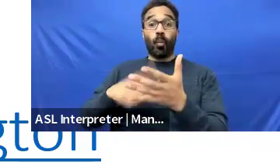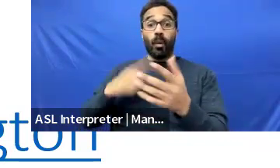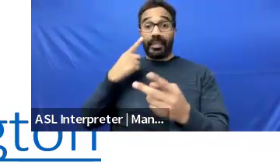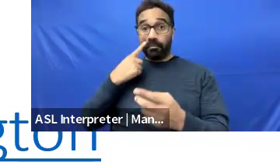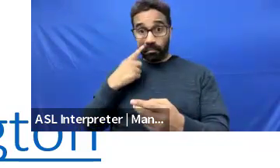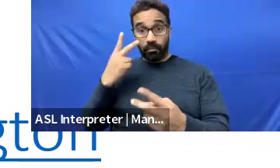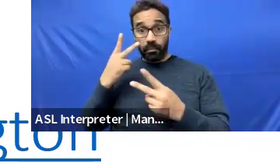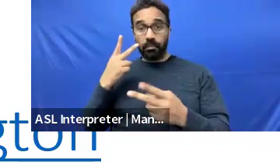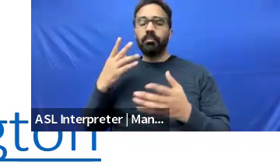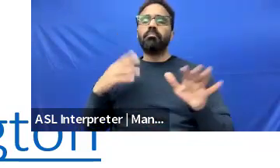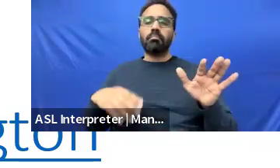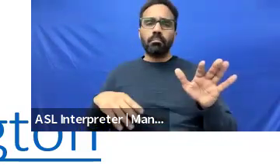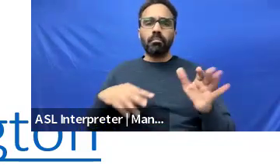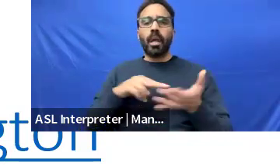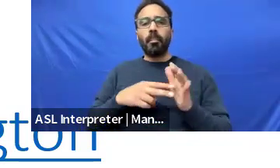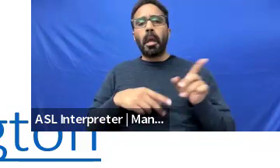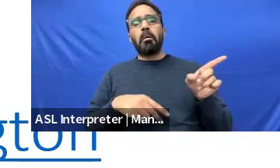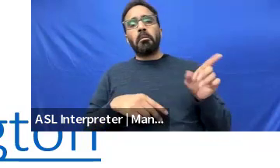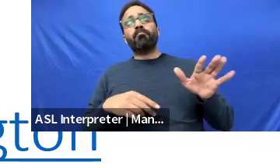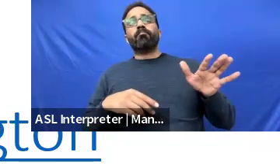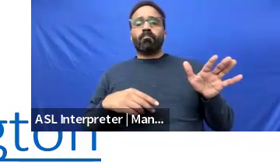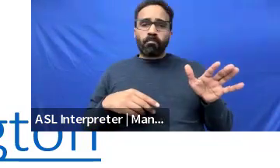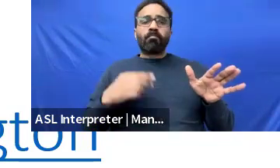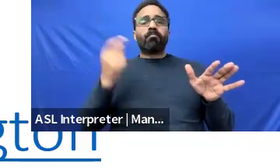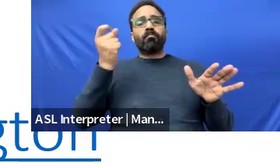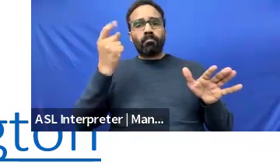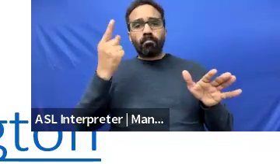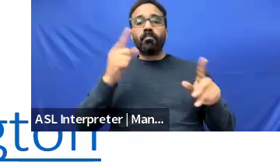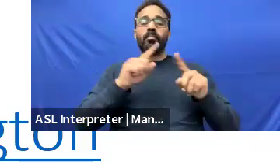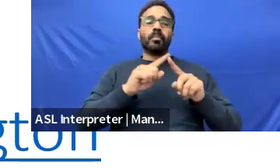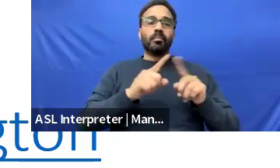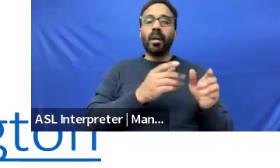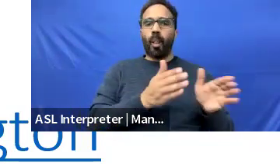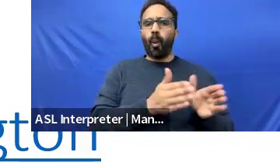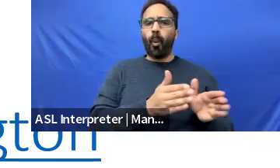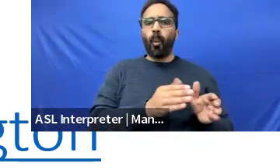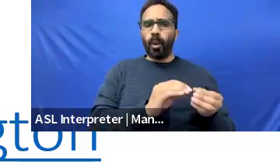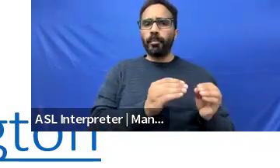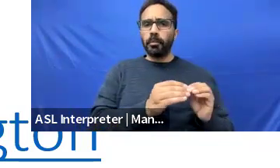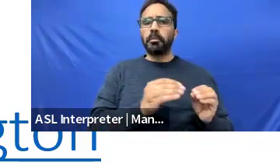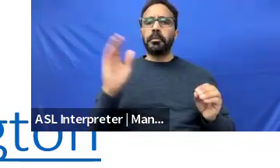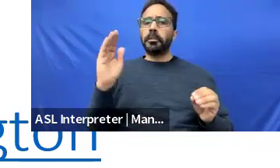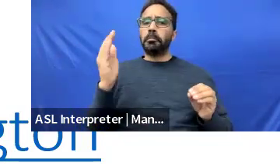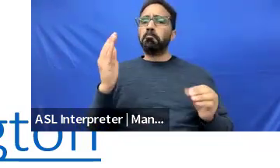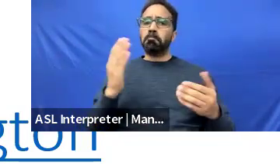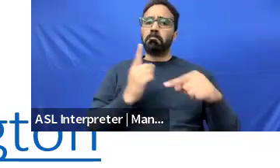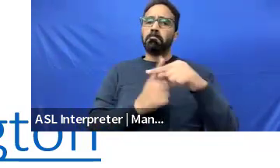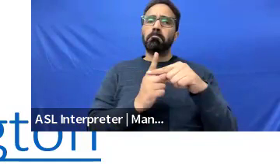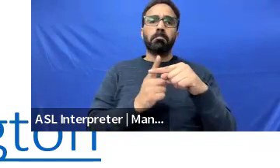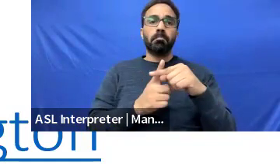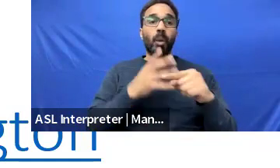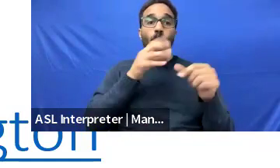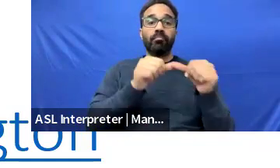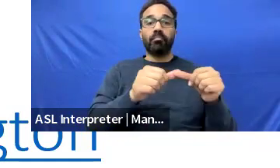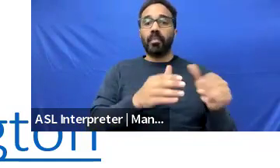we have to take this a little bit with a grain of salt, but nonetheless, we are low. We have been low, and that is a positive note for the job well done